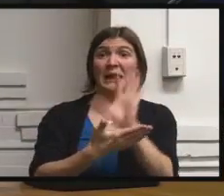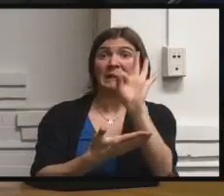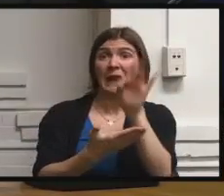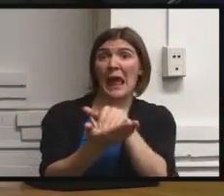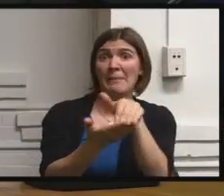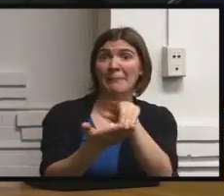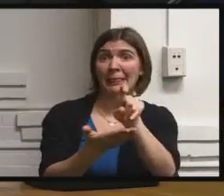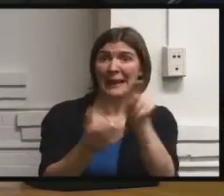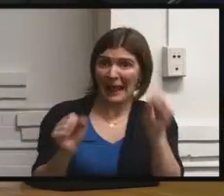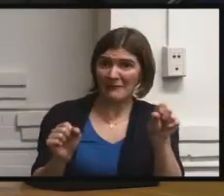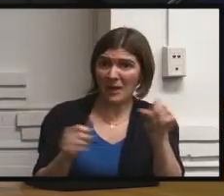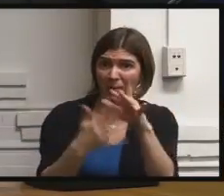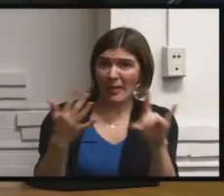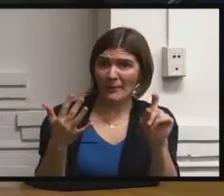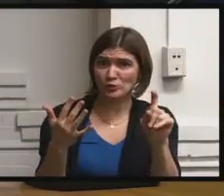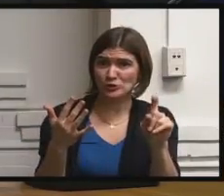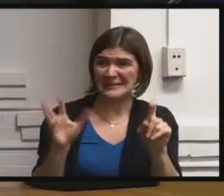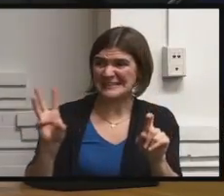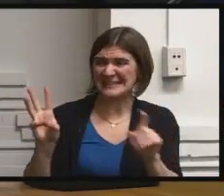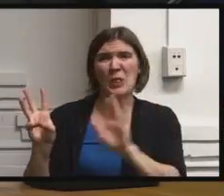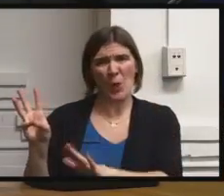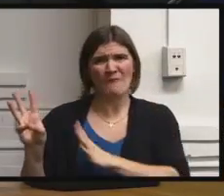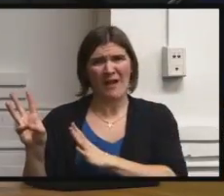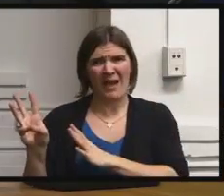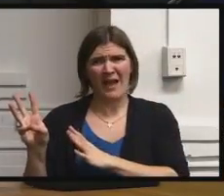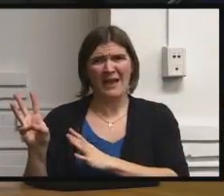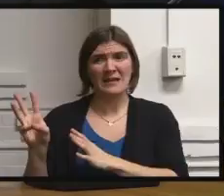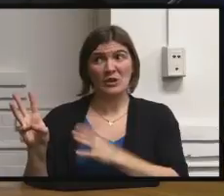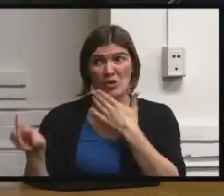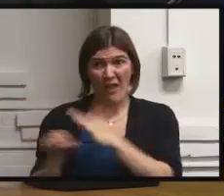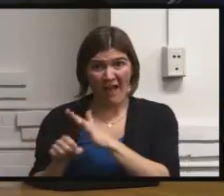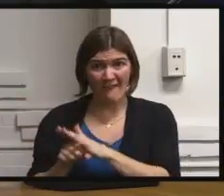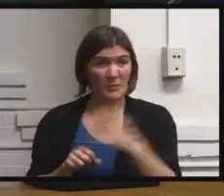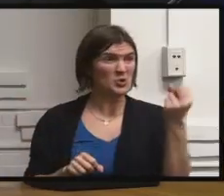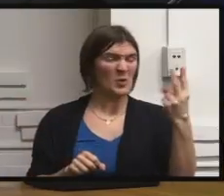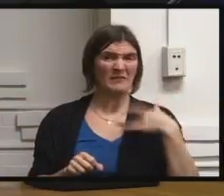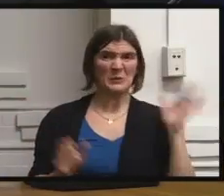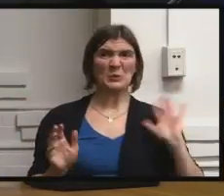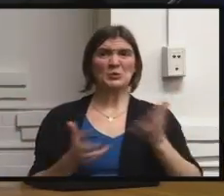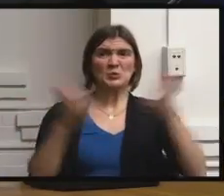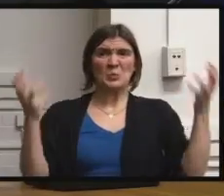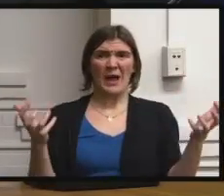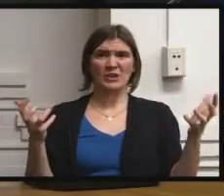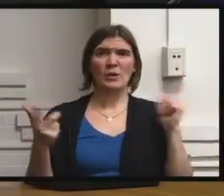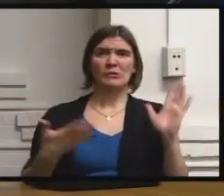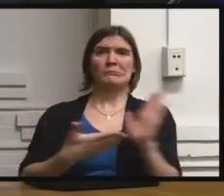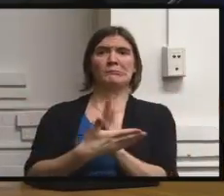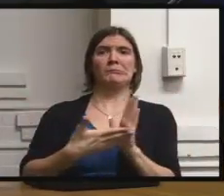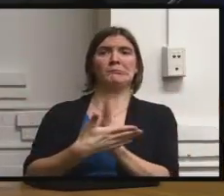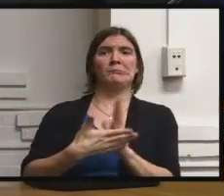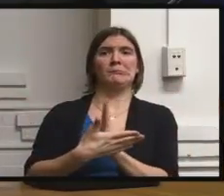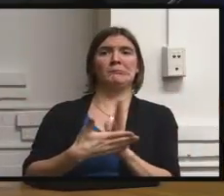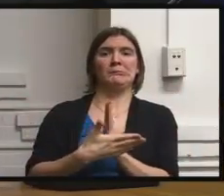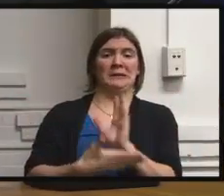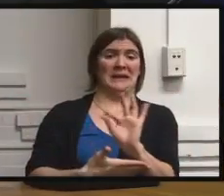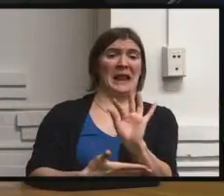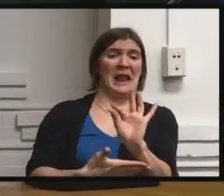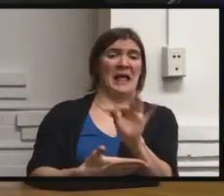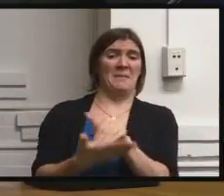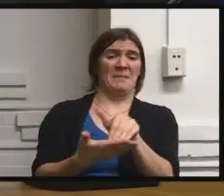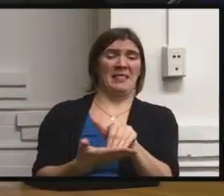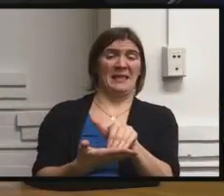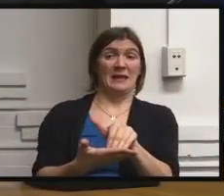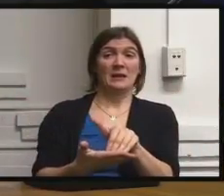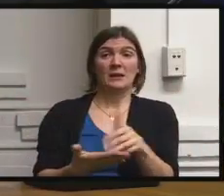that might be more palatable to the electorate as a whole. And I